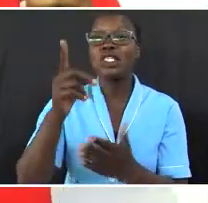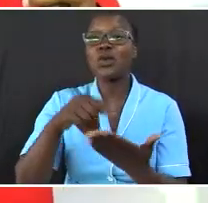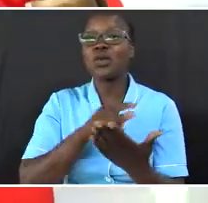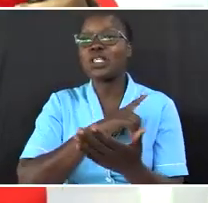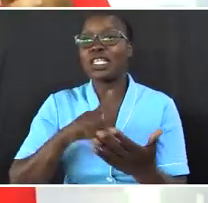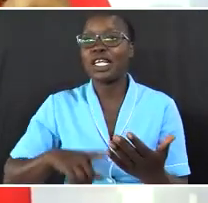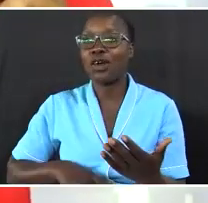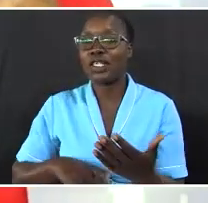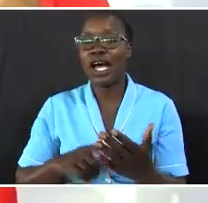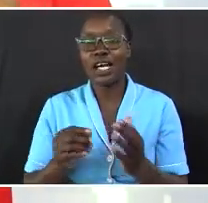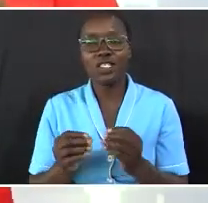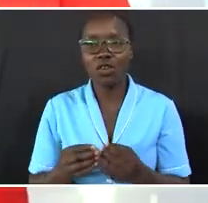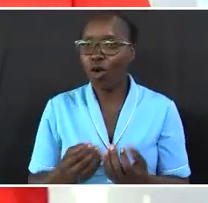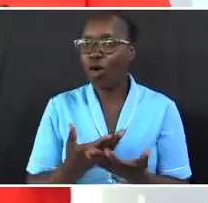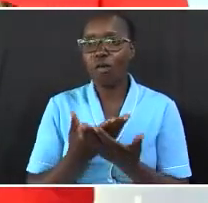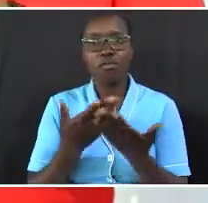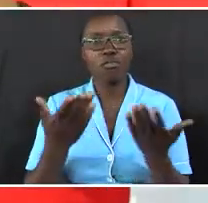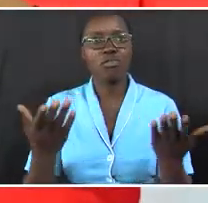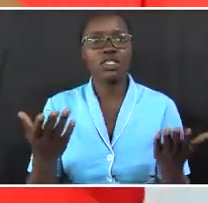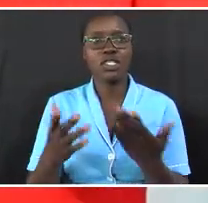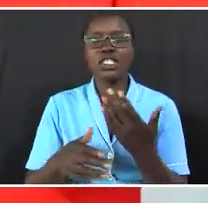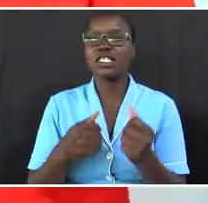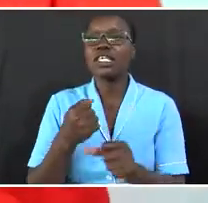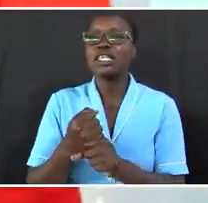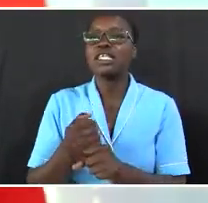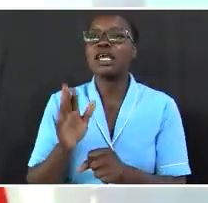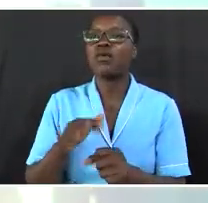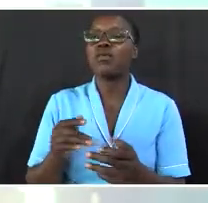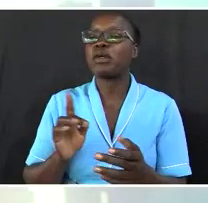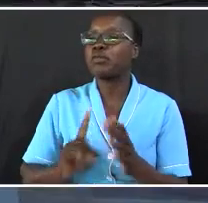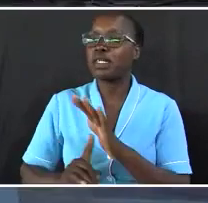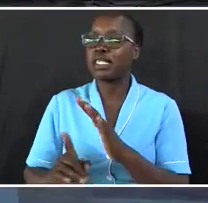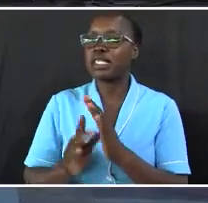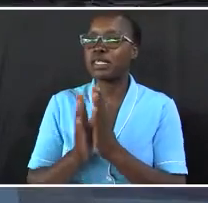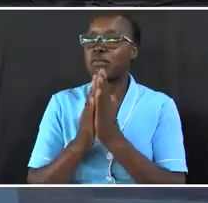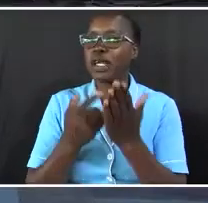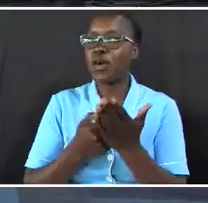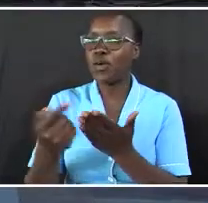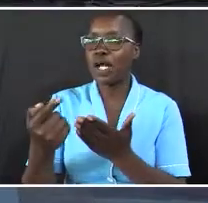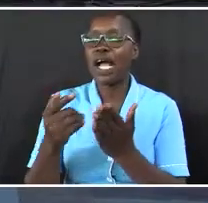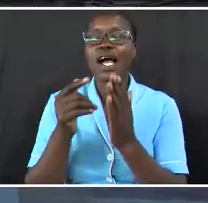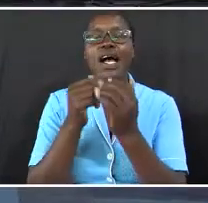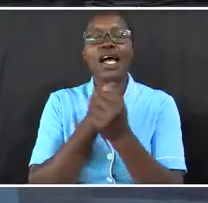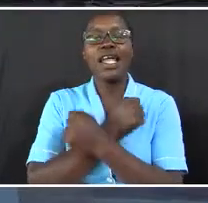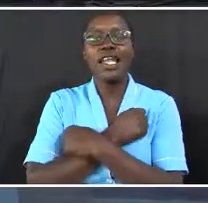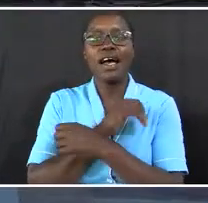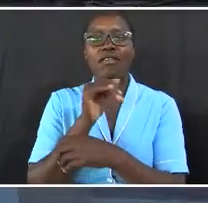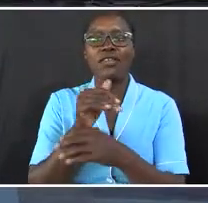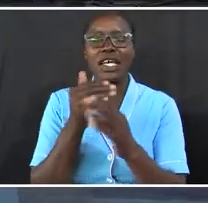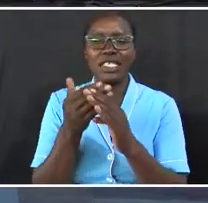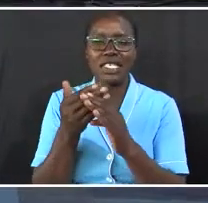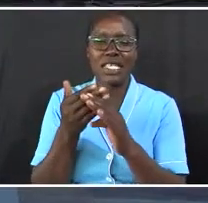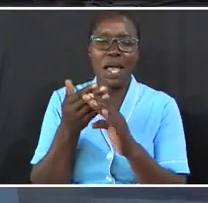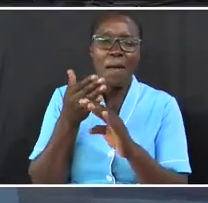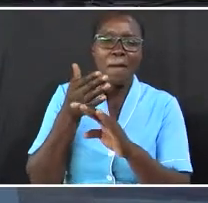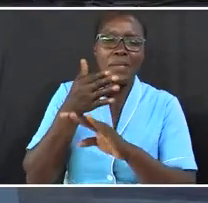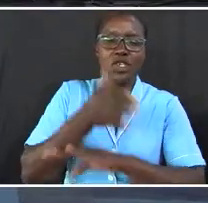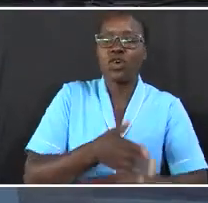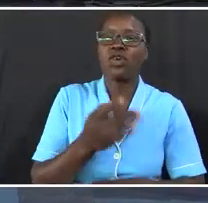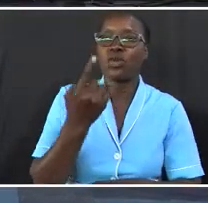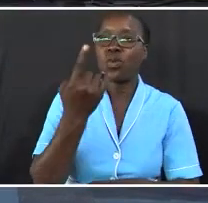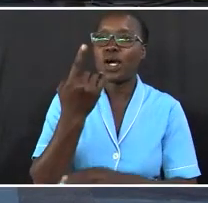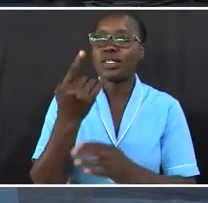had unveiled to this year, Women Ministries Prayer Week. A love that precedes